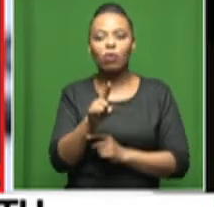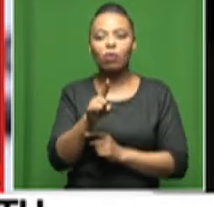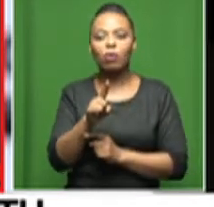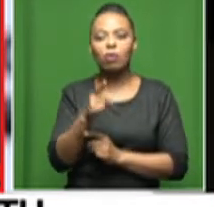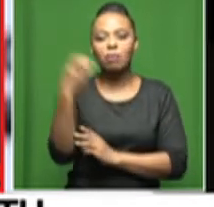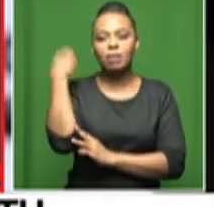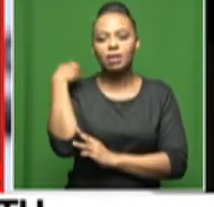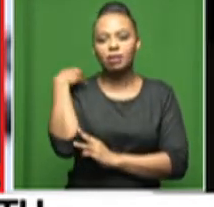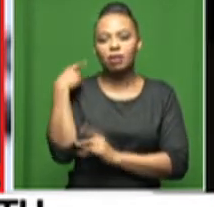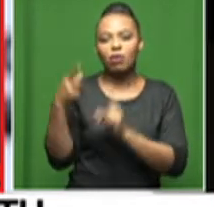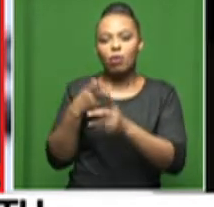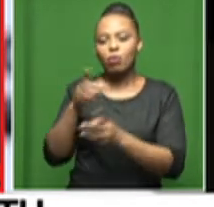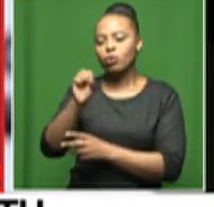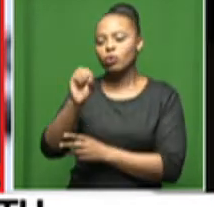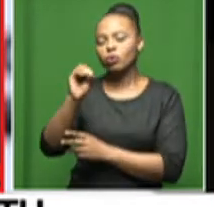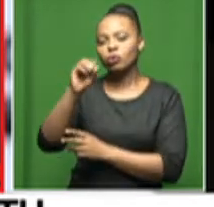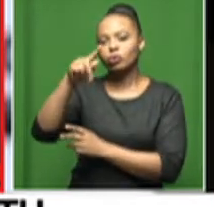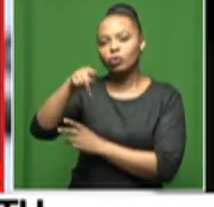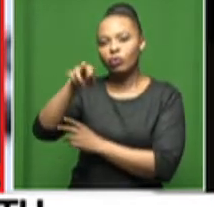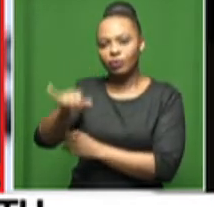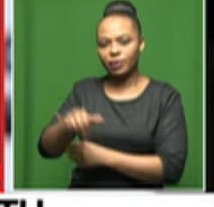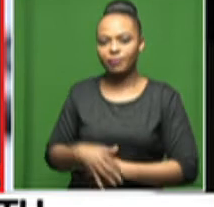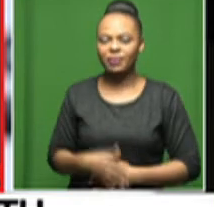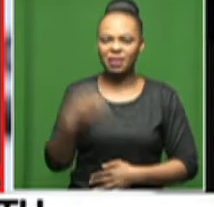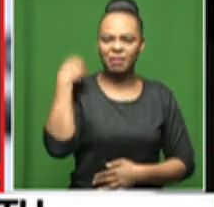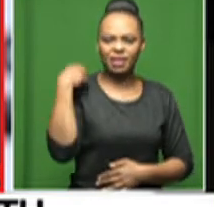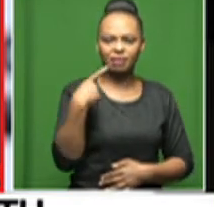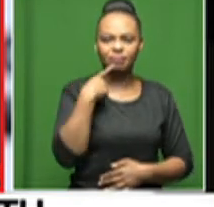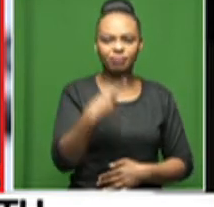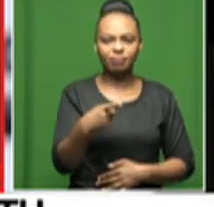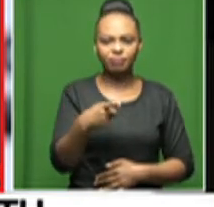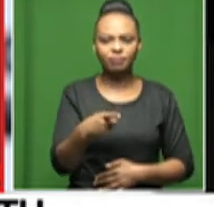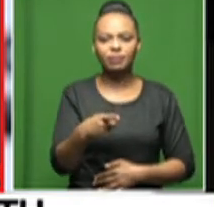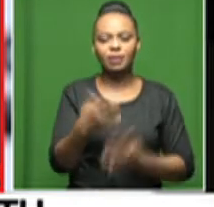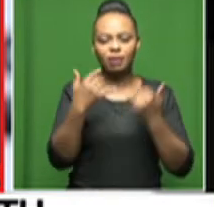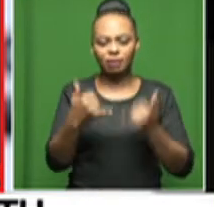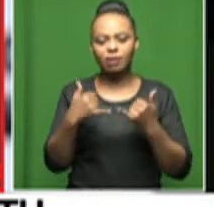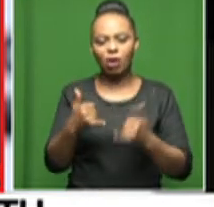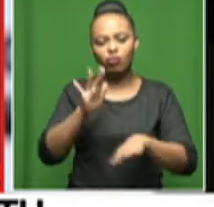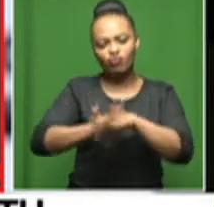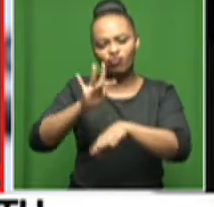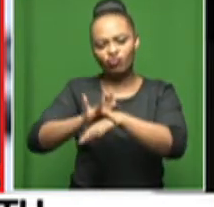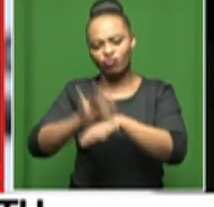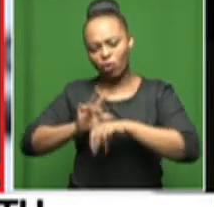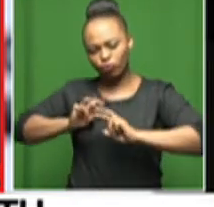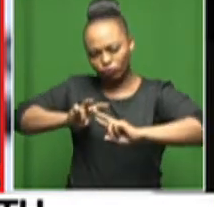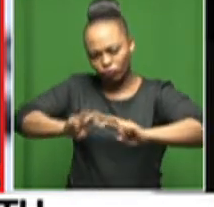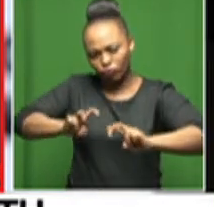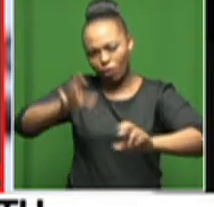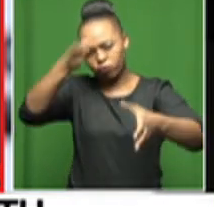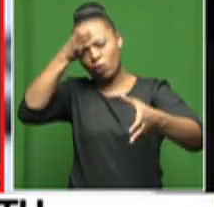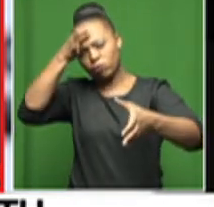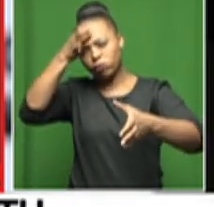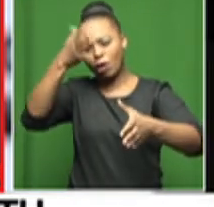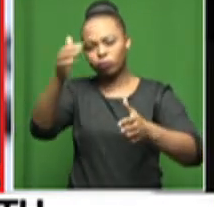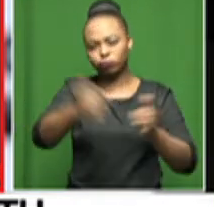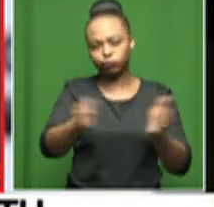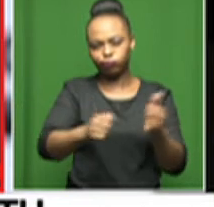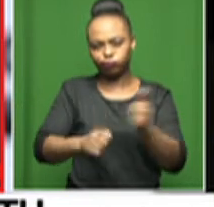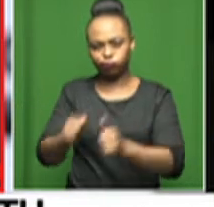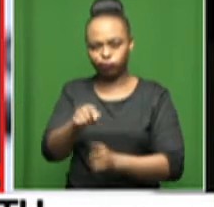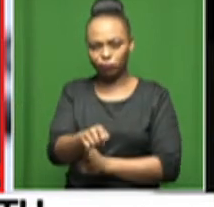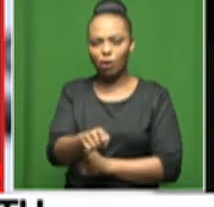Sophie Mokoena. The Minister spoke about cutting-edge research capabilities as part of the task team that was appointed by President